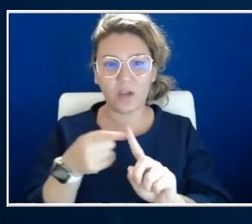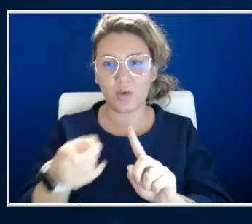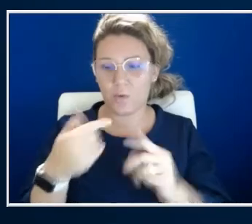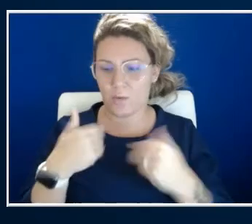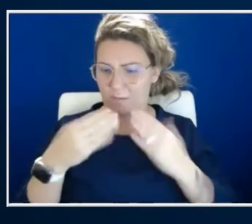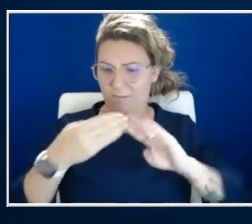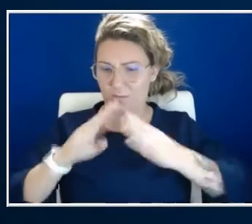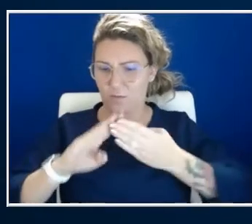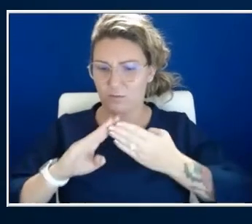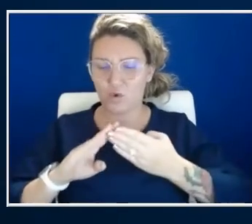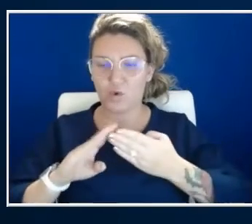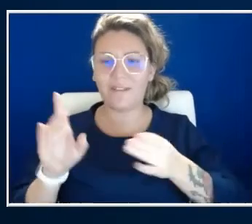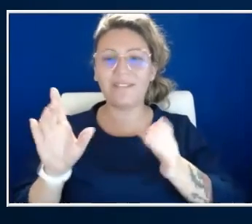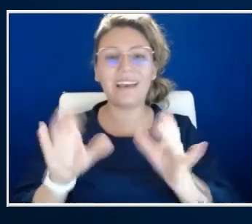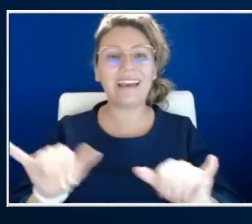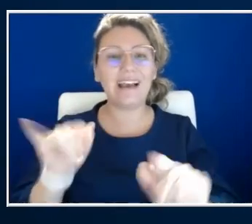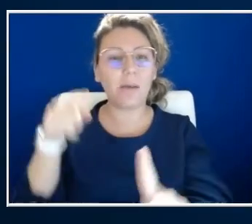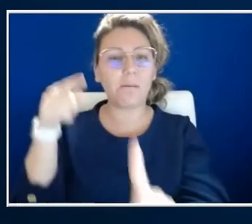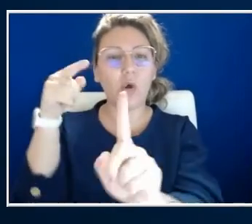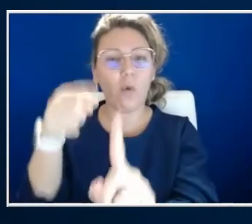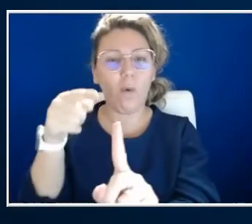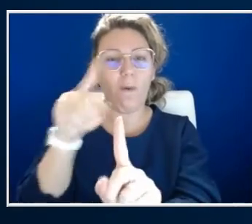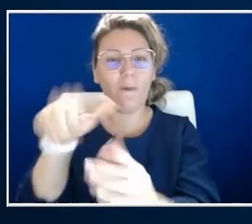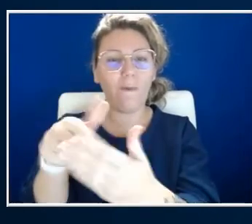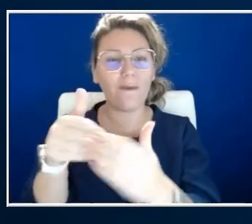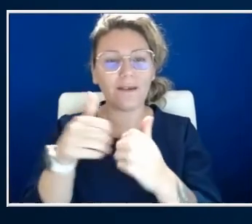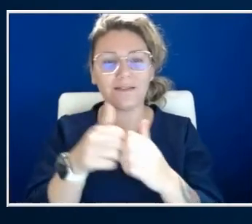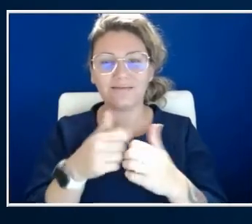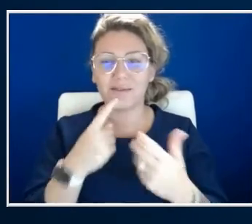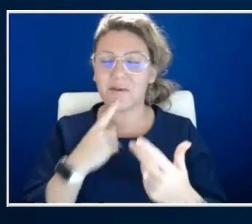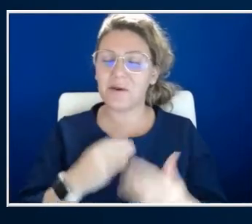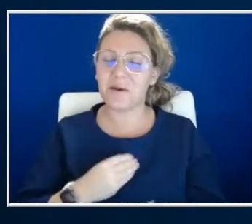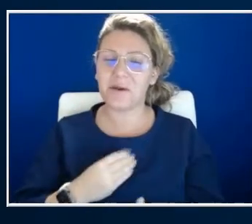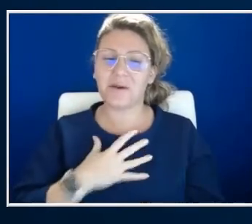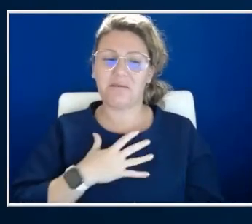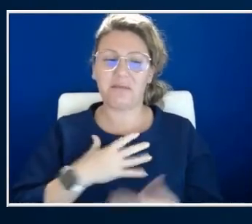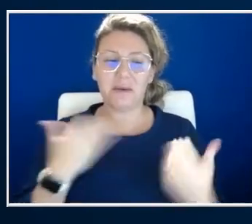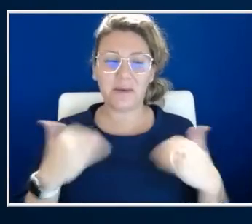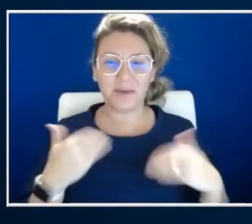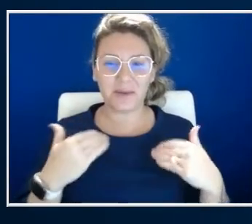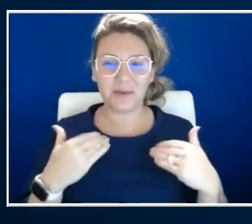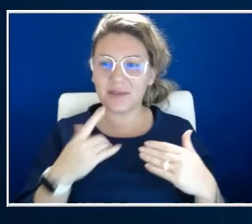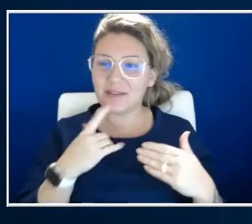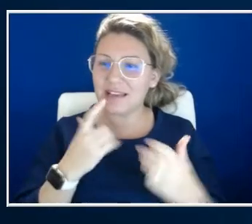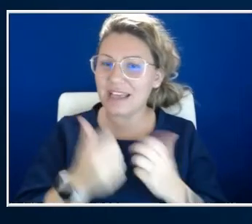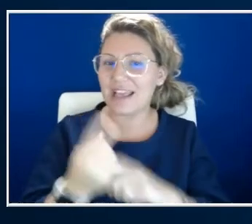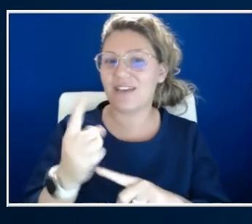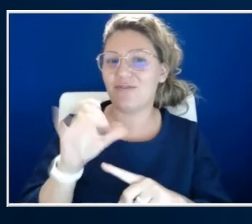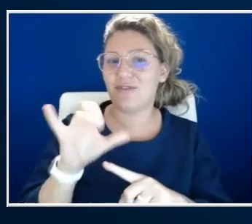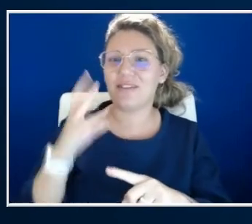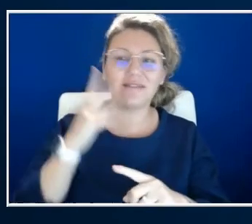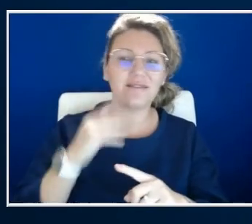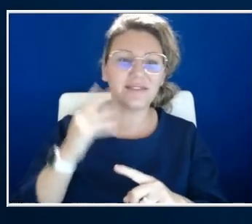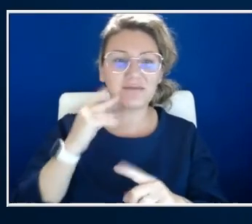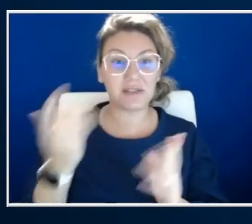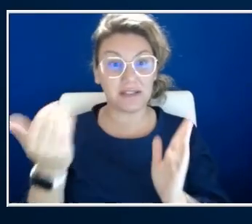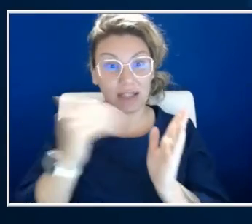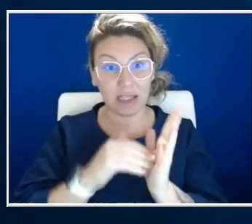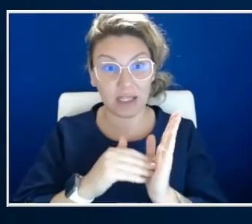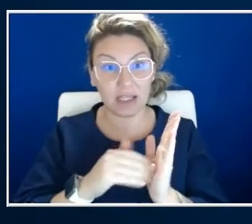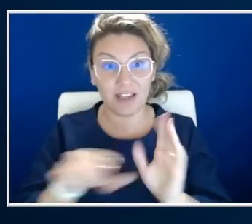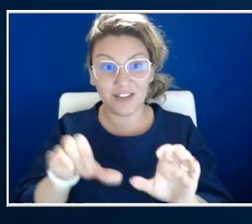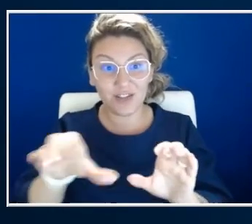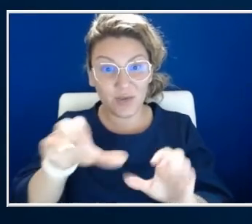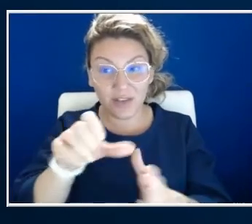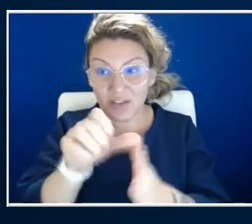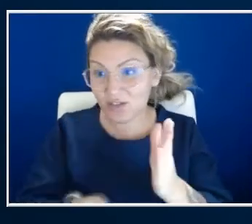towards a common goal, how fulfilling that is. And I think everybody came away from this experience because, again, even doing the surgery and